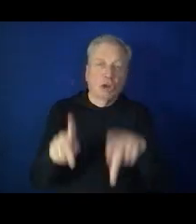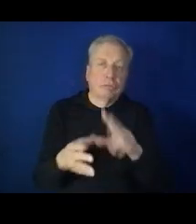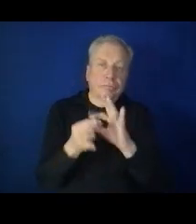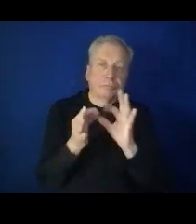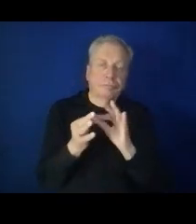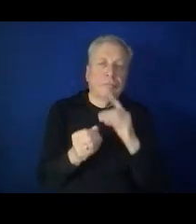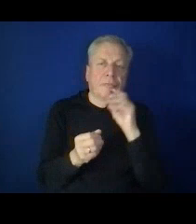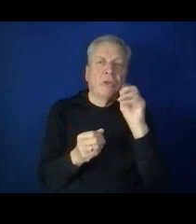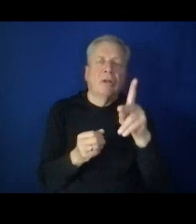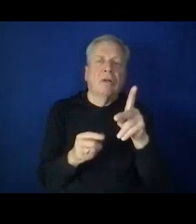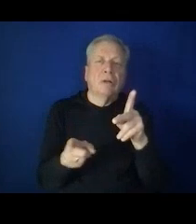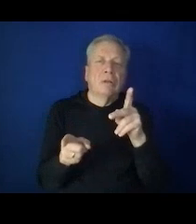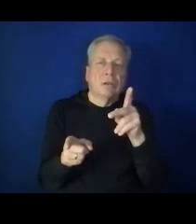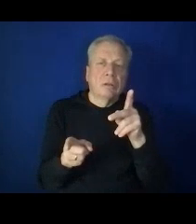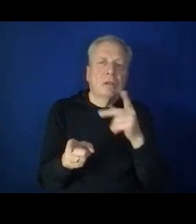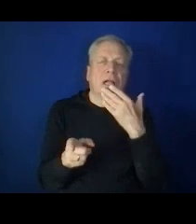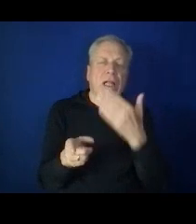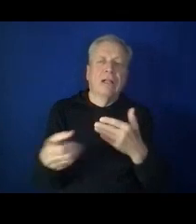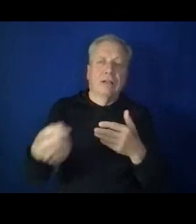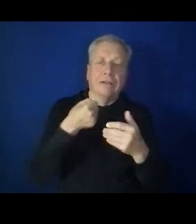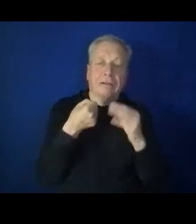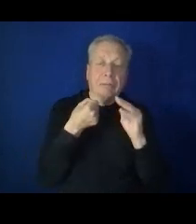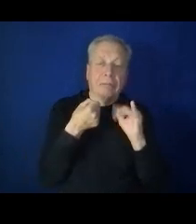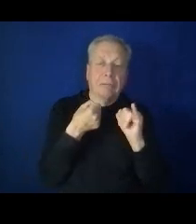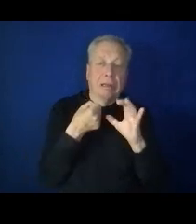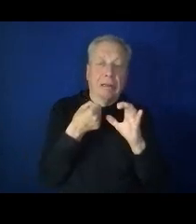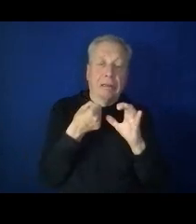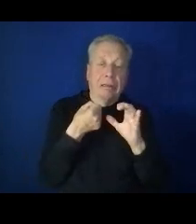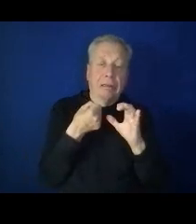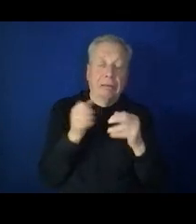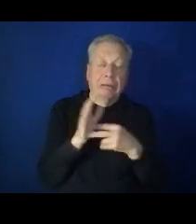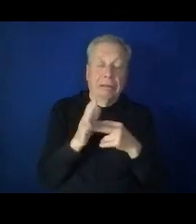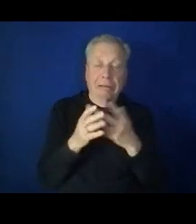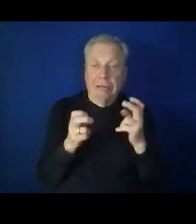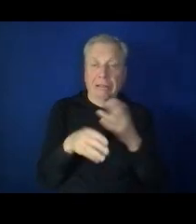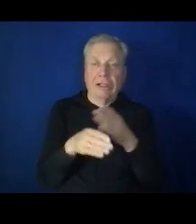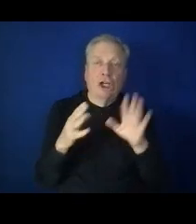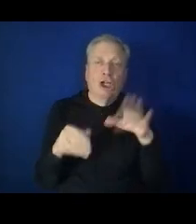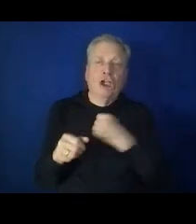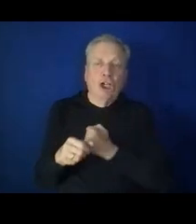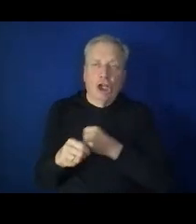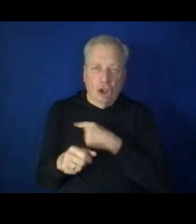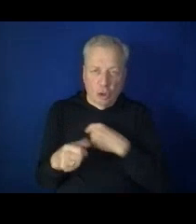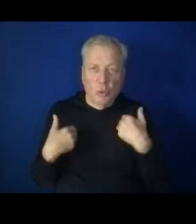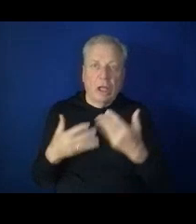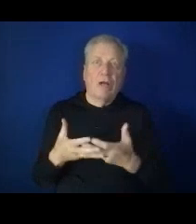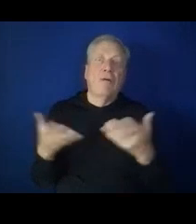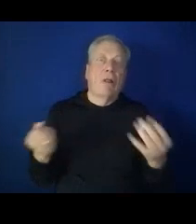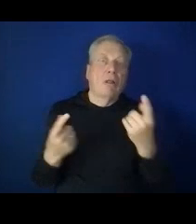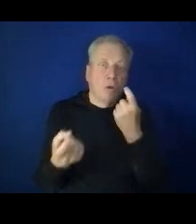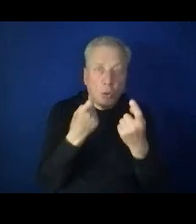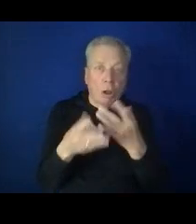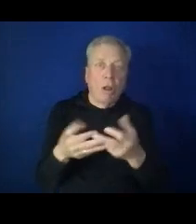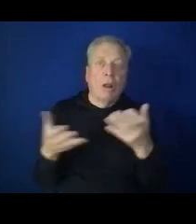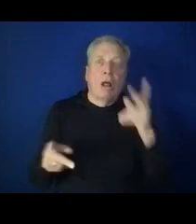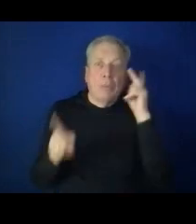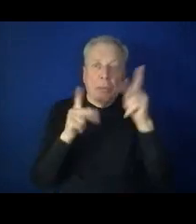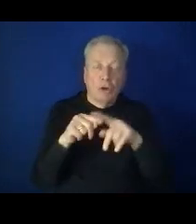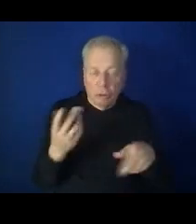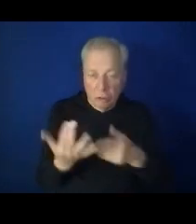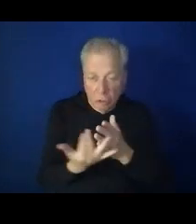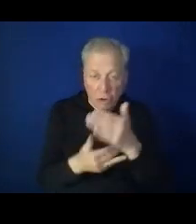Oh, they gave me the mic back. I guess it wasn't loud enough. Sorry about that. We've got lots of questions and lots of people to move through. But again,